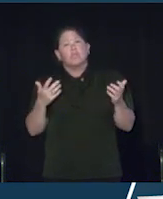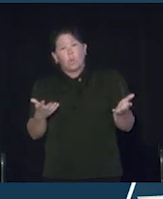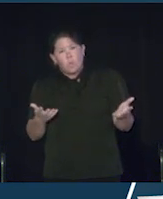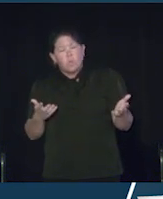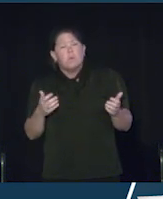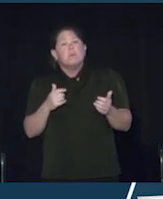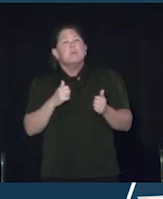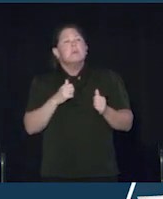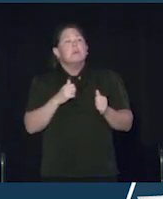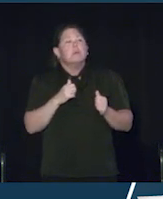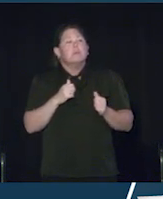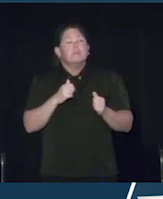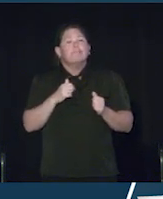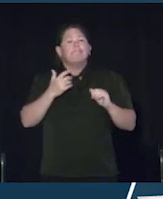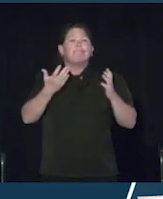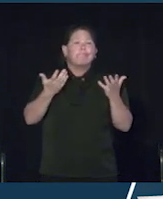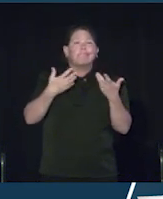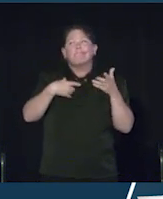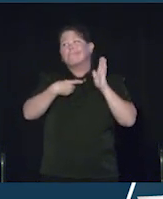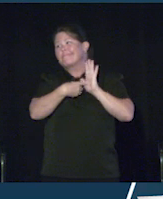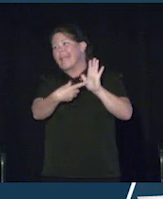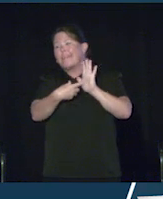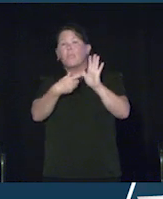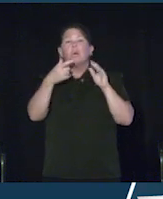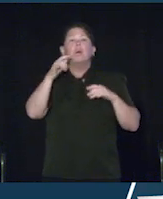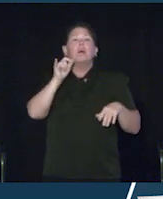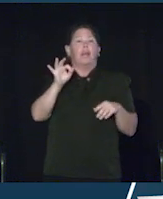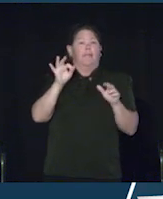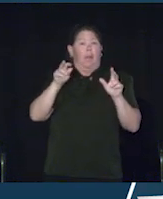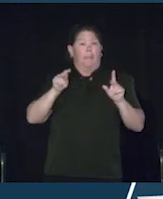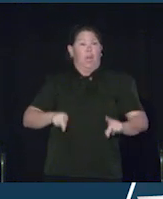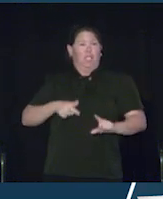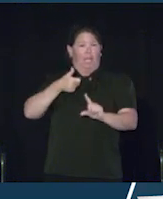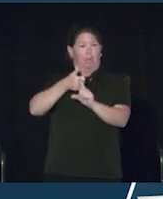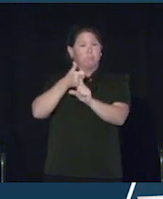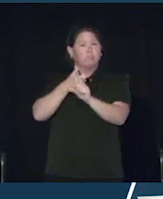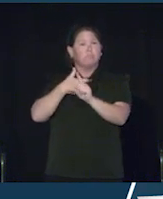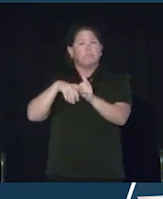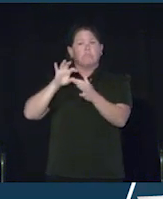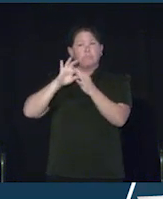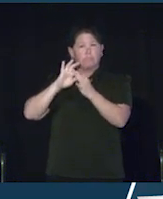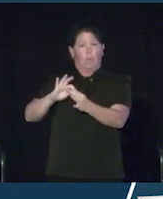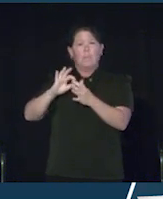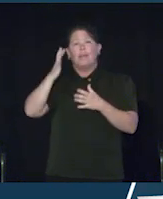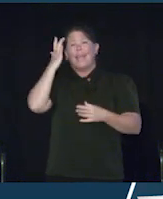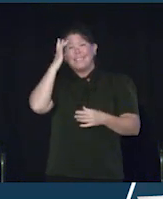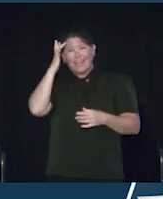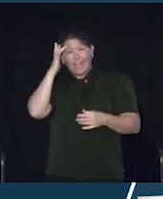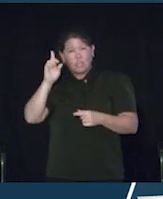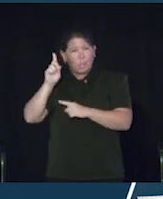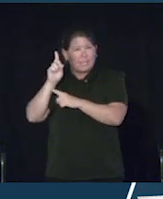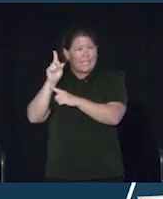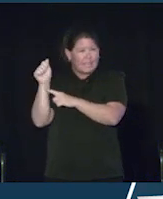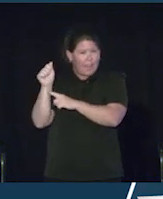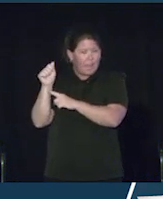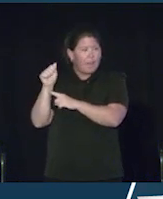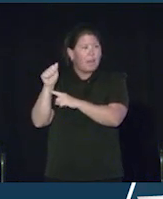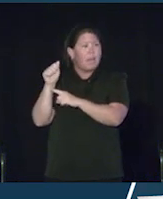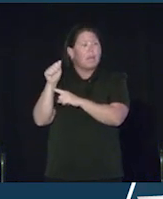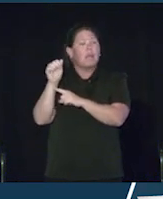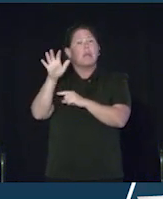looking for example, if the person is applying under intellectual disability, We're going to be looking at